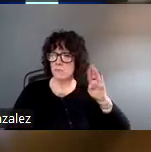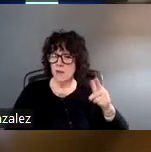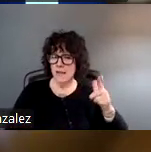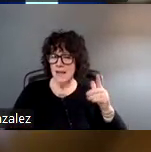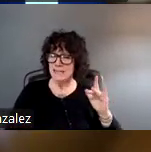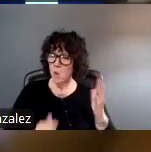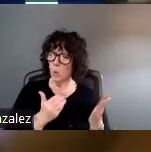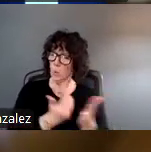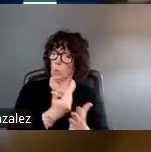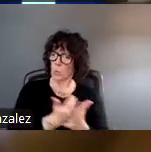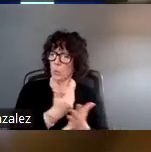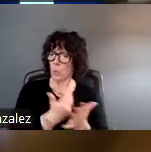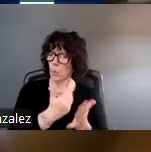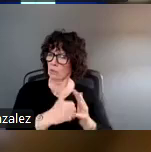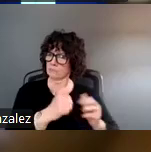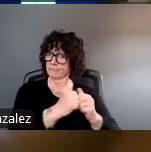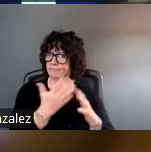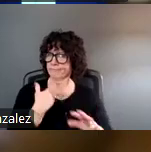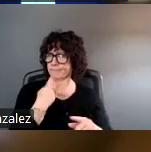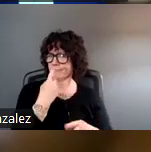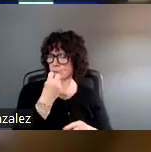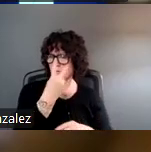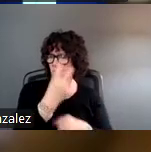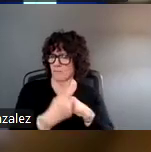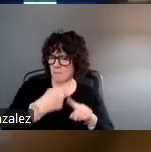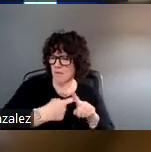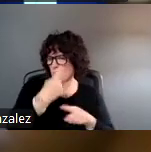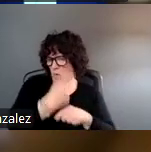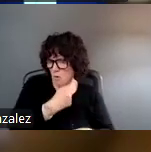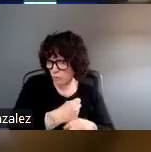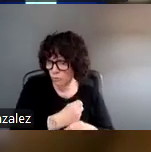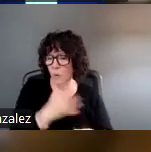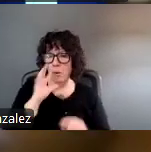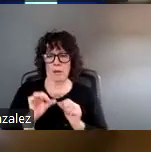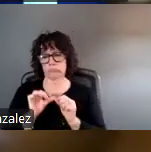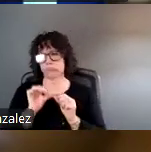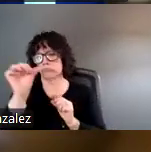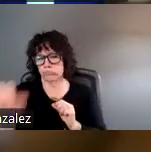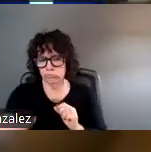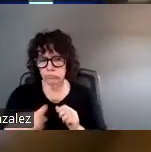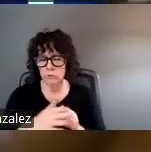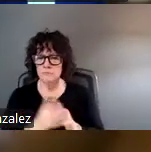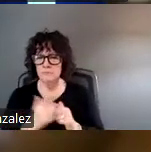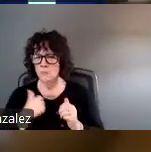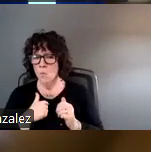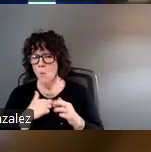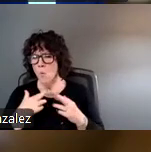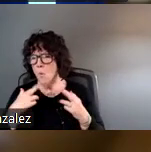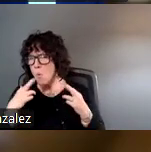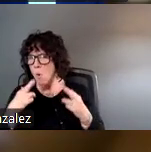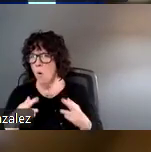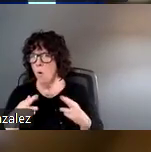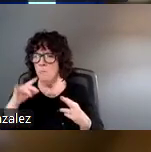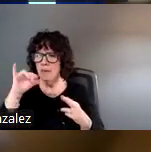We are hoping that is combined with our online registration gives us much